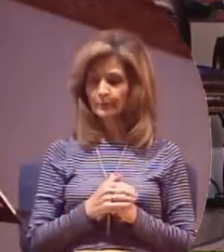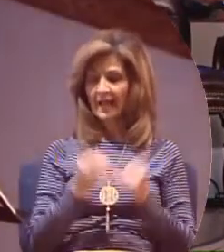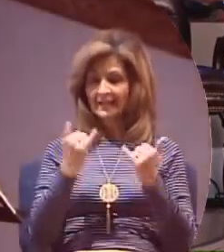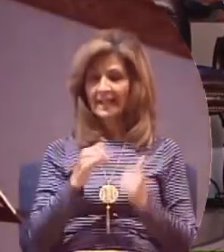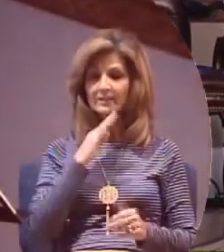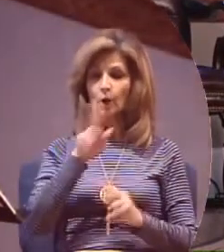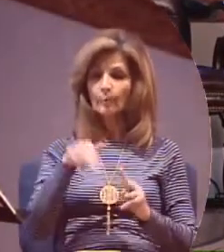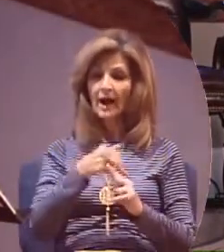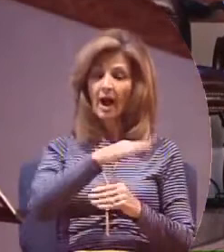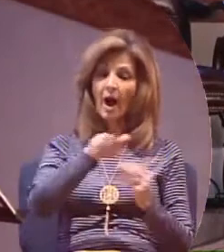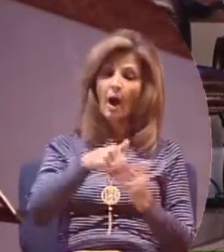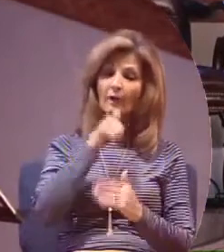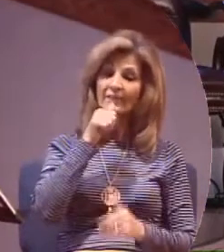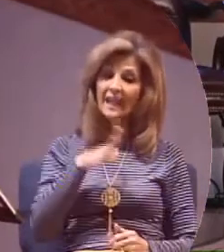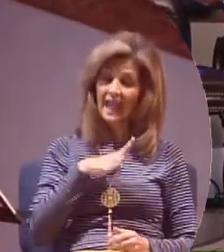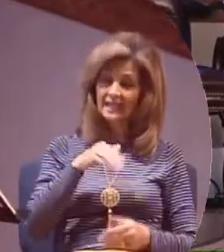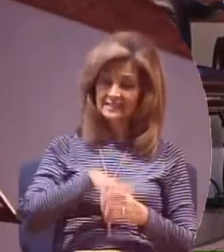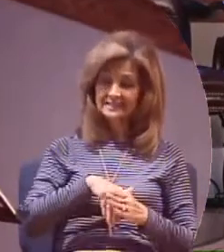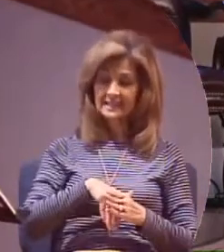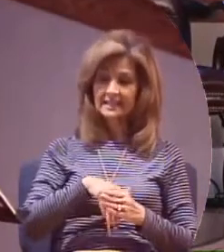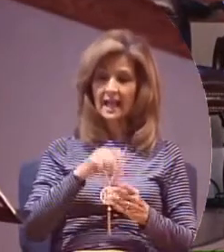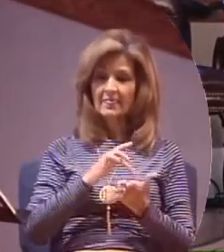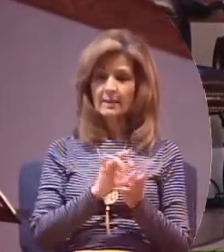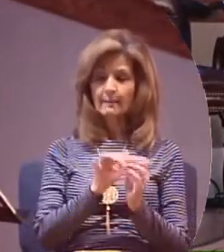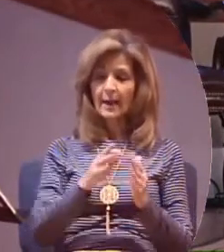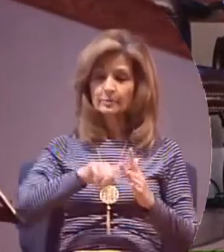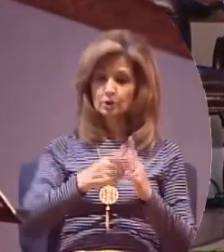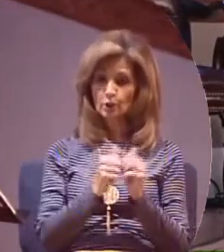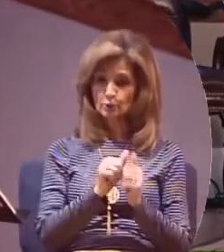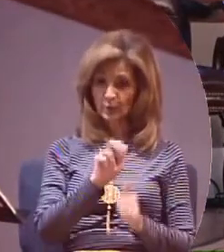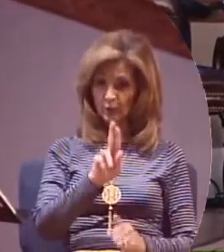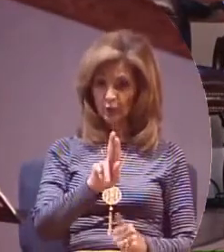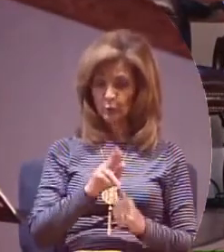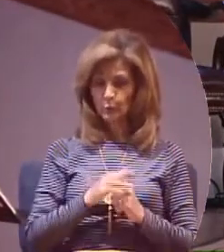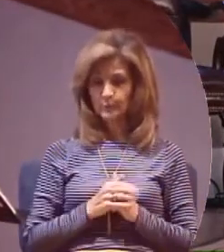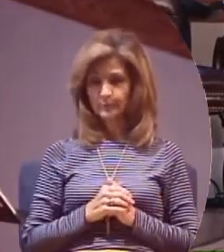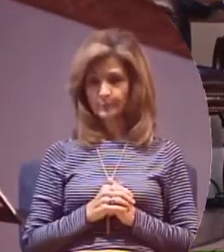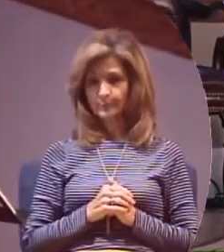all the ladies in the Bible whose name begins with the letter U.